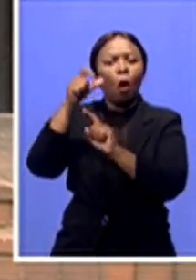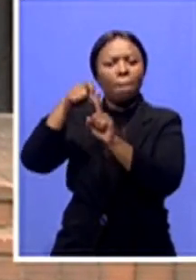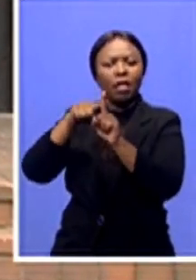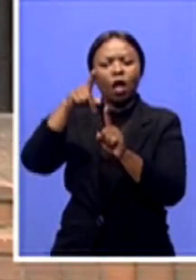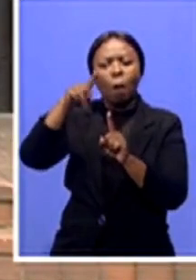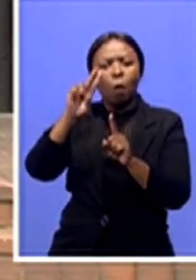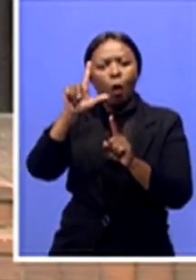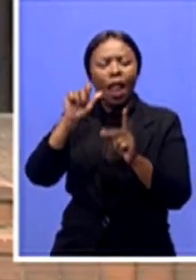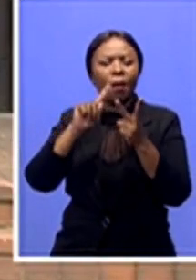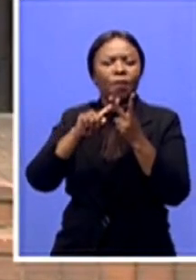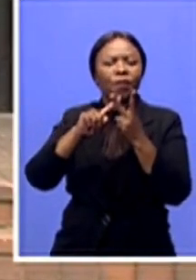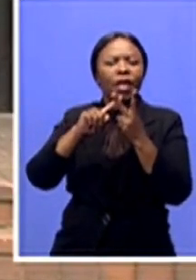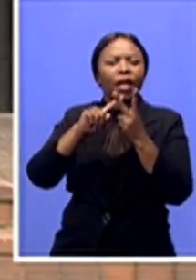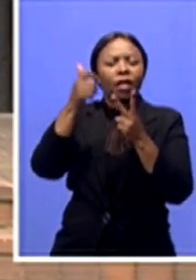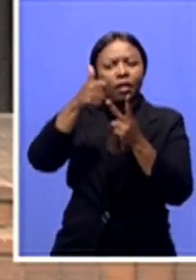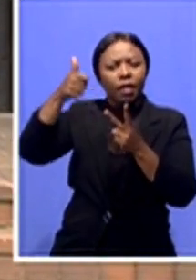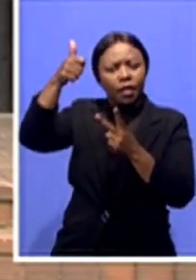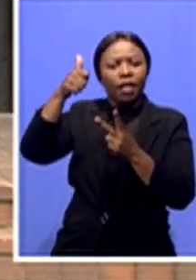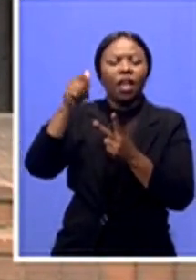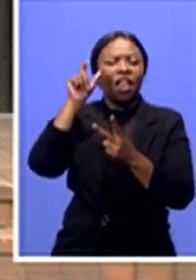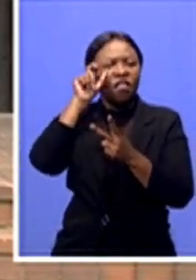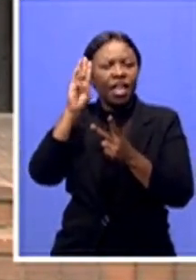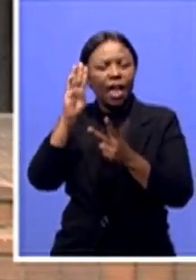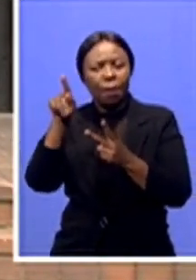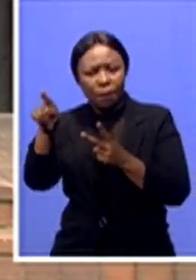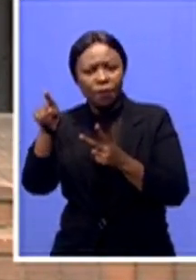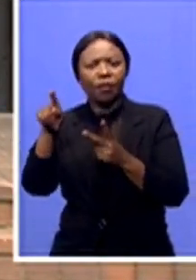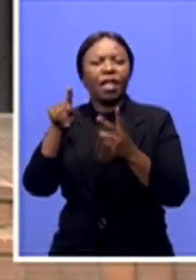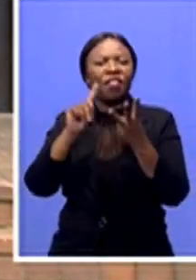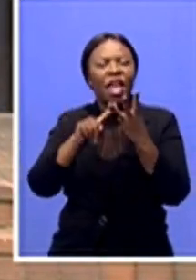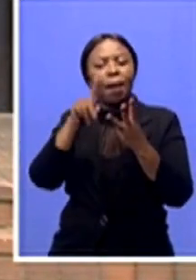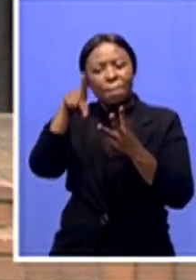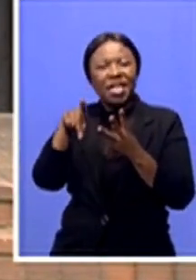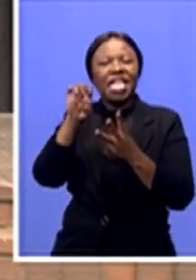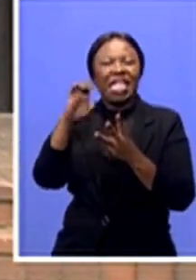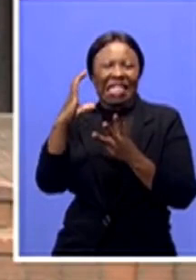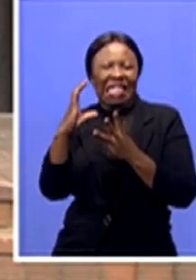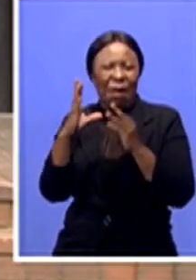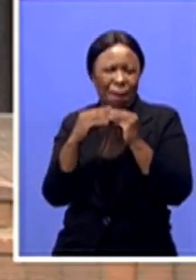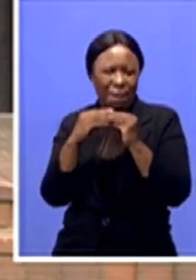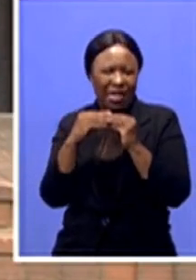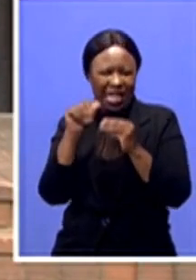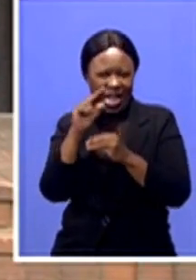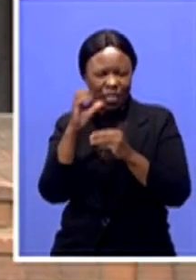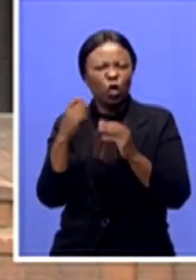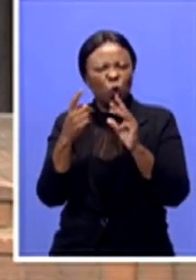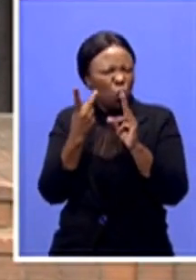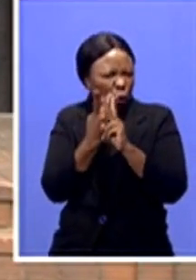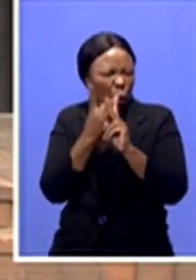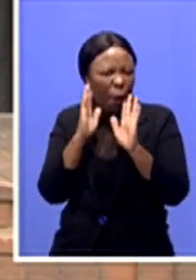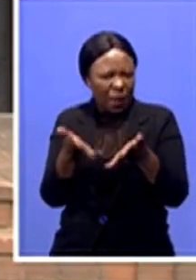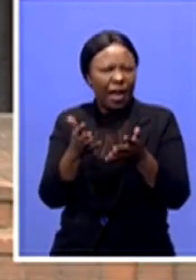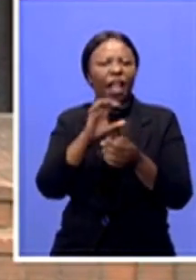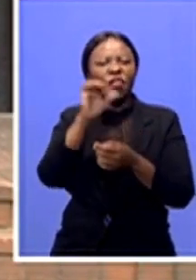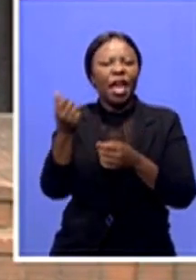Fikile Mbalula, and the rest are PEC members of the ANC, which is 2 of them. And then there are 3 or 4 REC